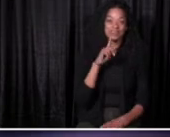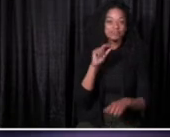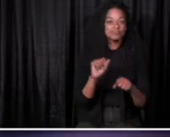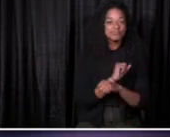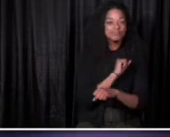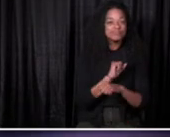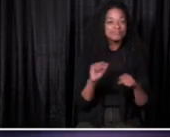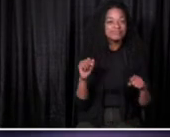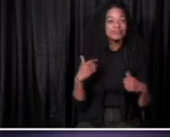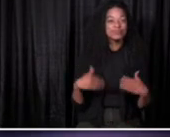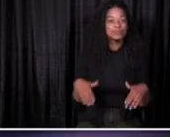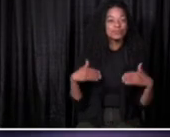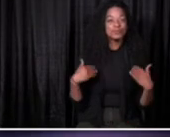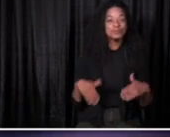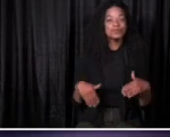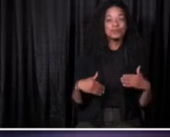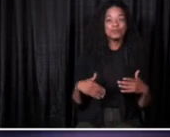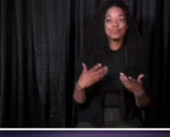Hornets.